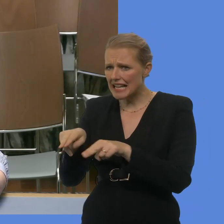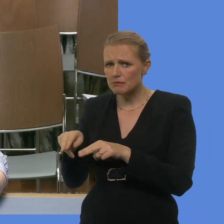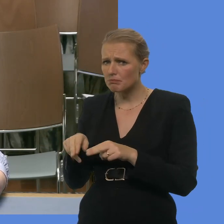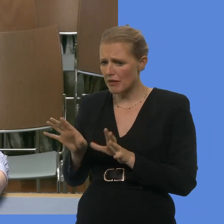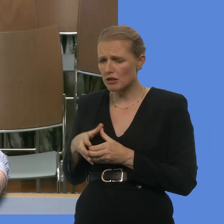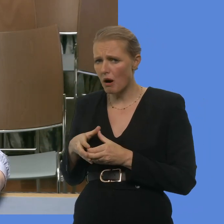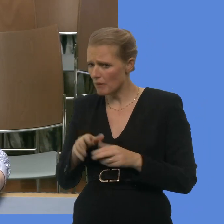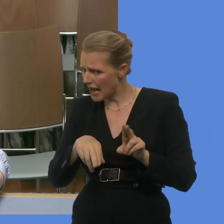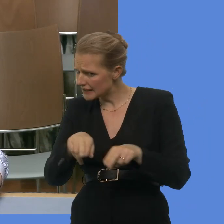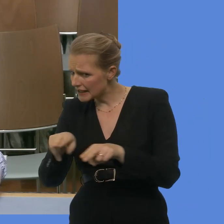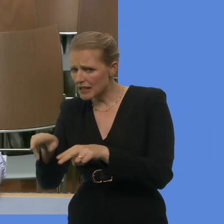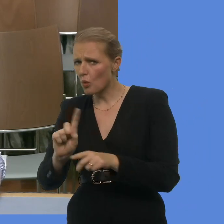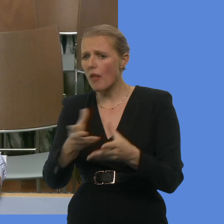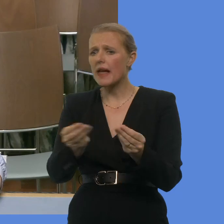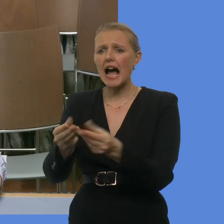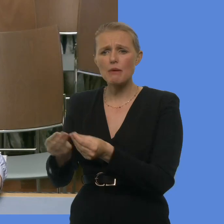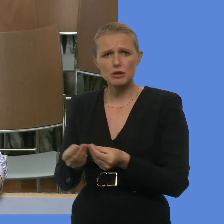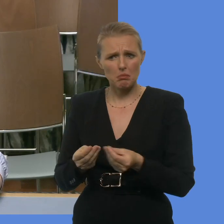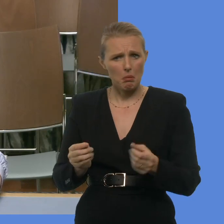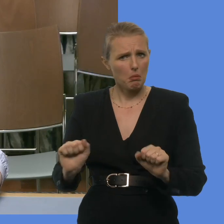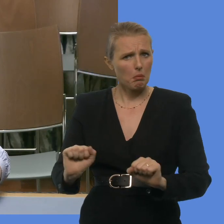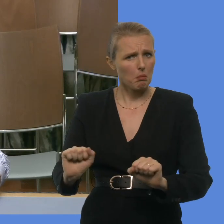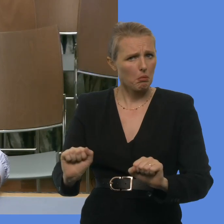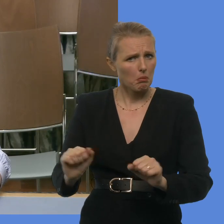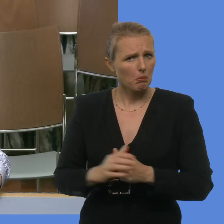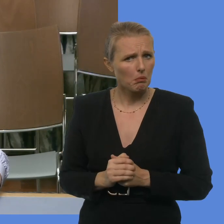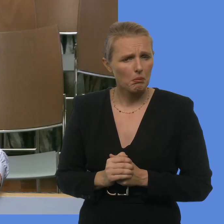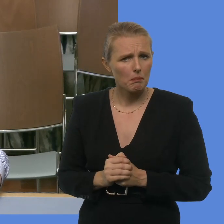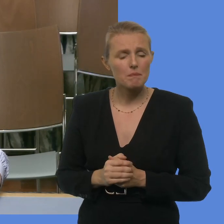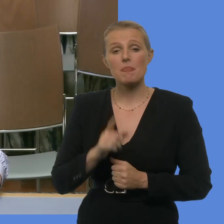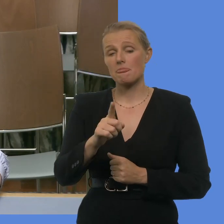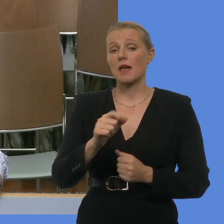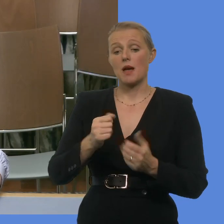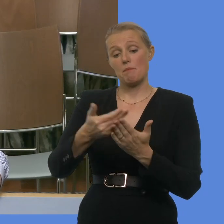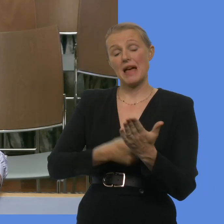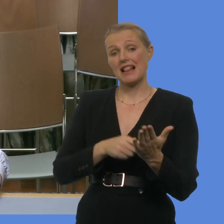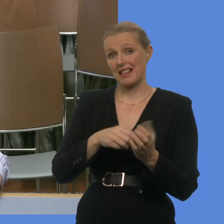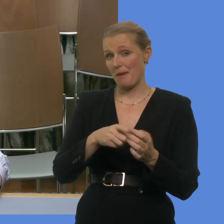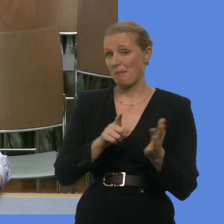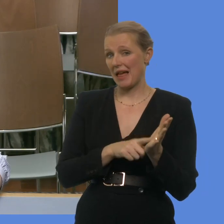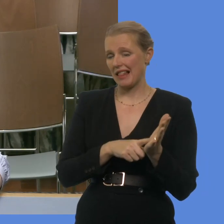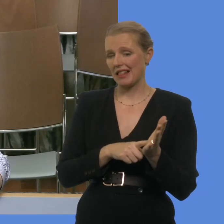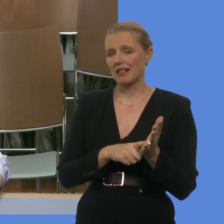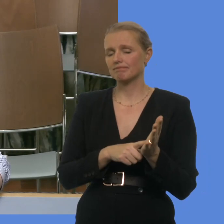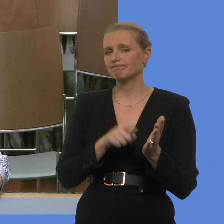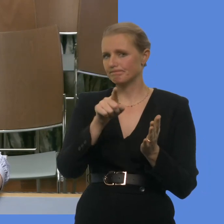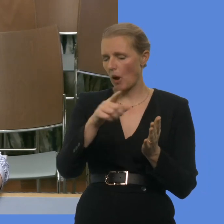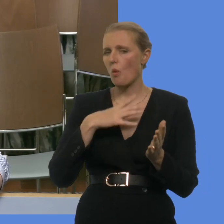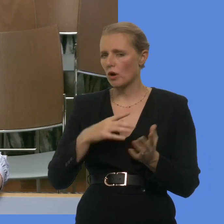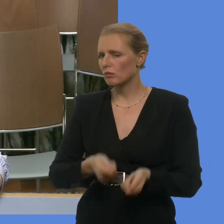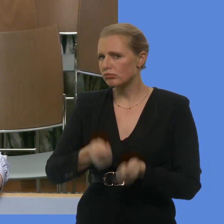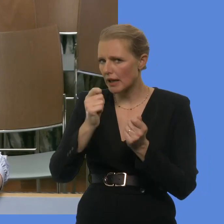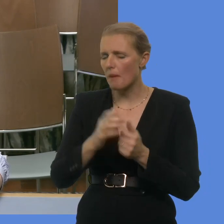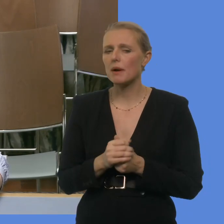department before the drafting of the bill. In terms of key provisions of the bill that will draw members' attention to